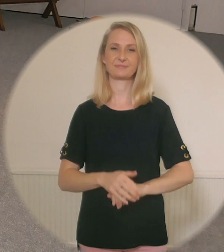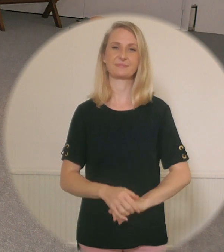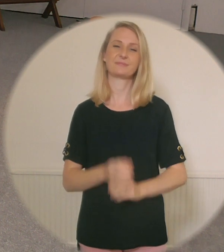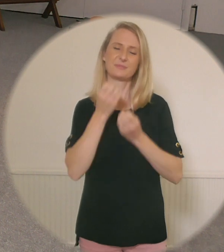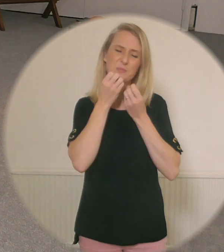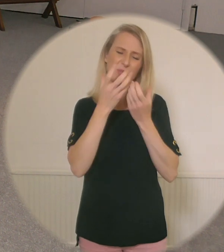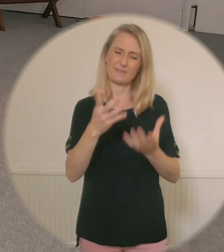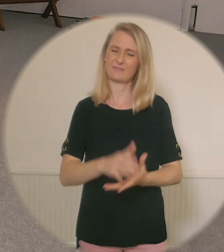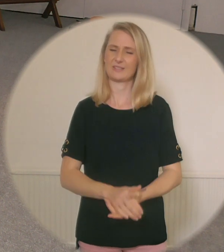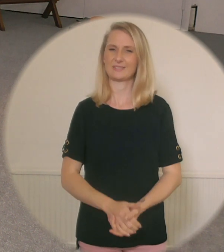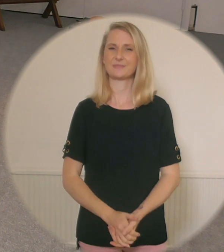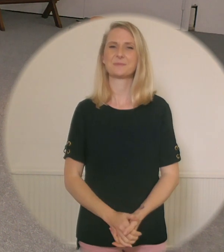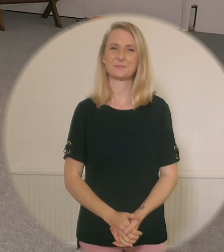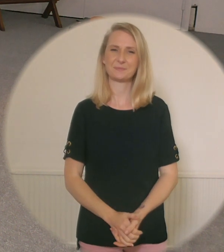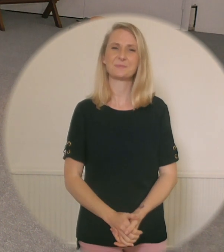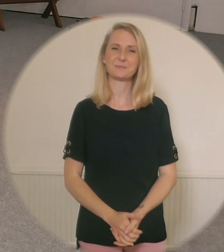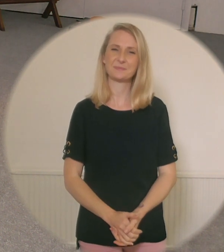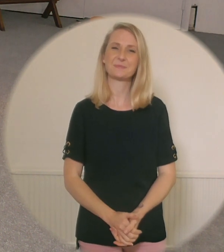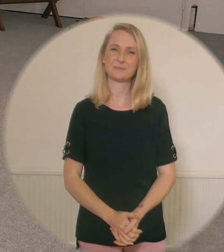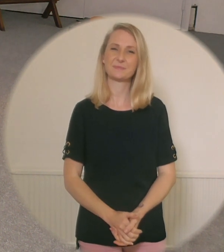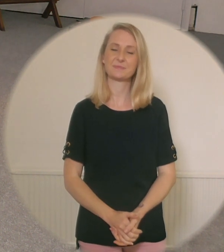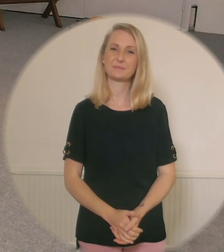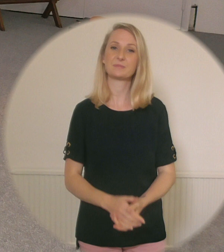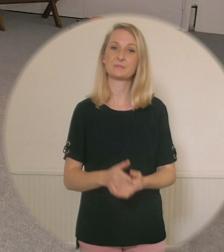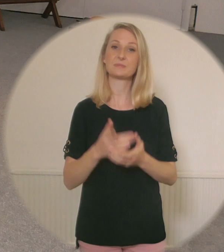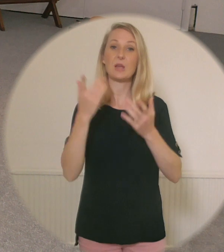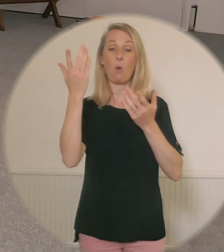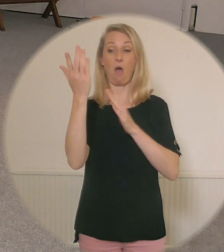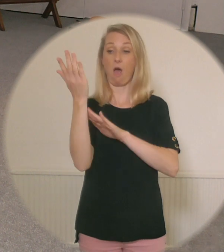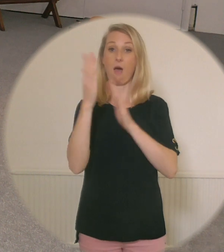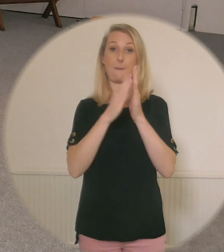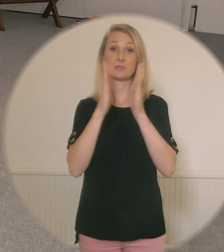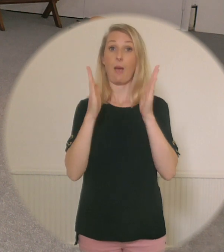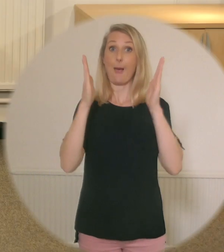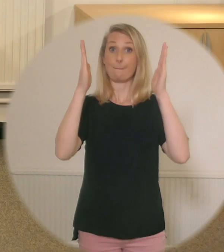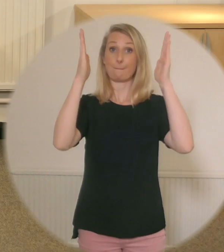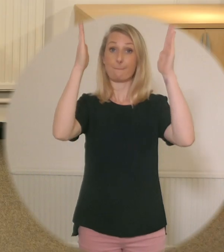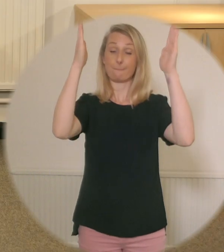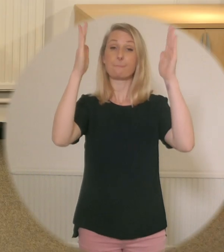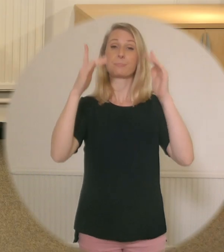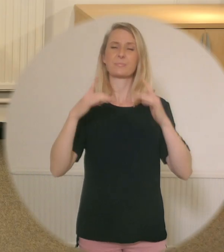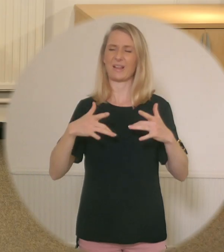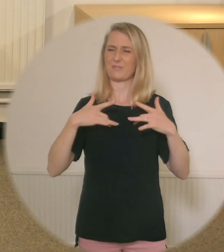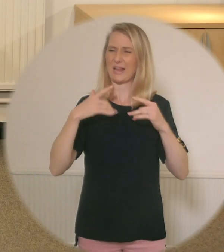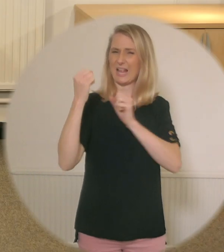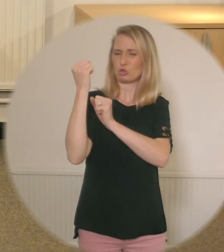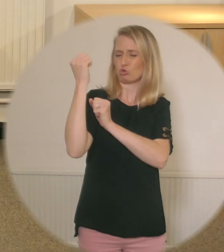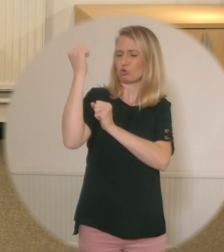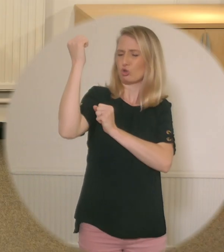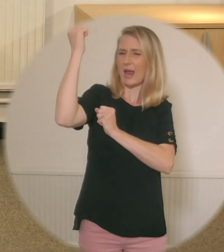floor. Wonderful. Okay, so let's take the arms up into the air now. Simply stretch your arms